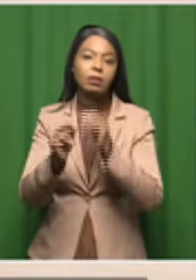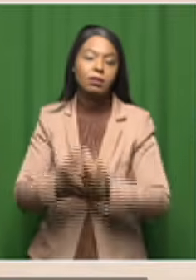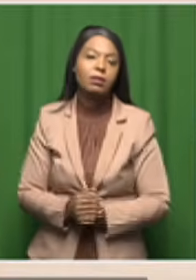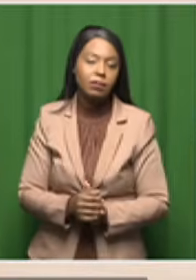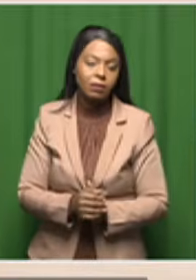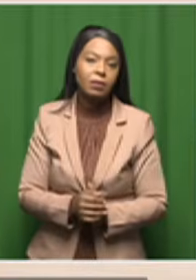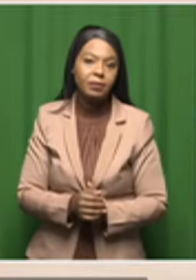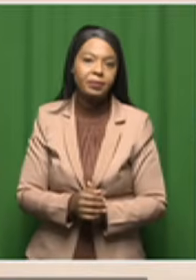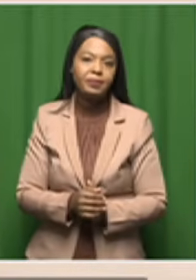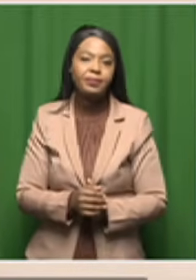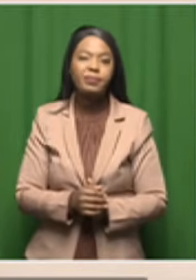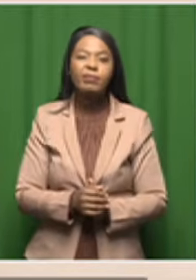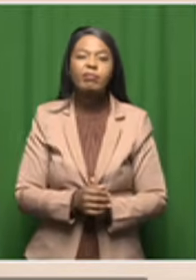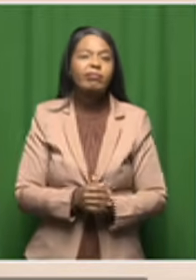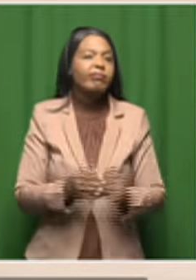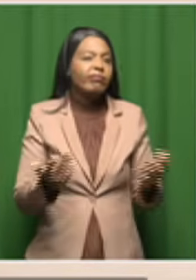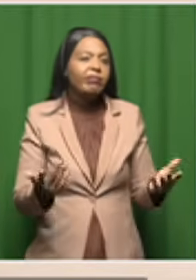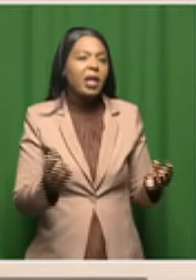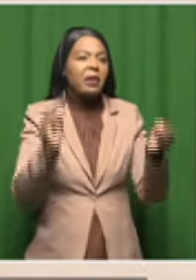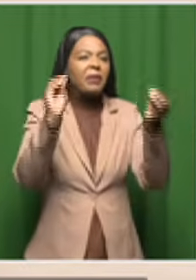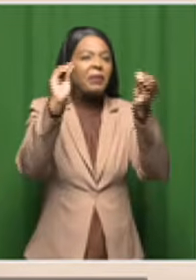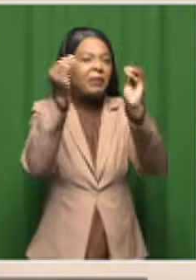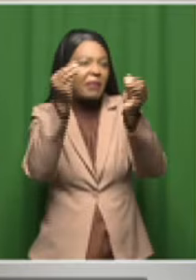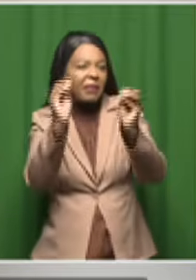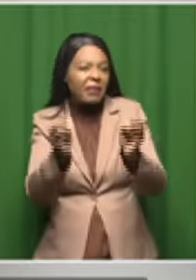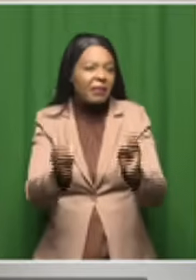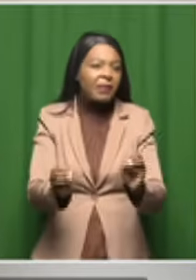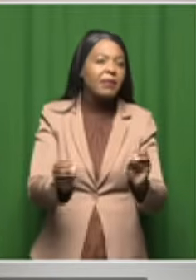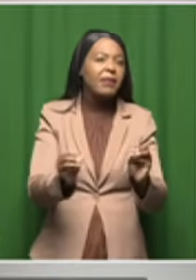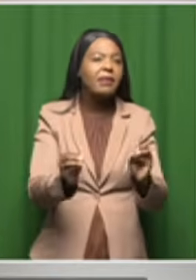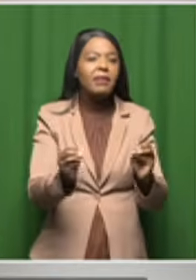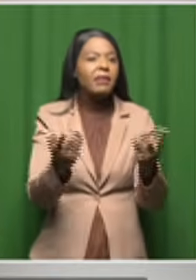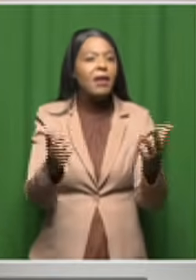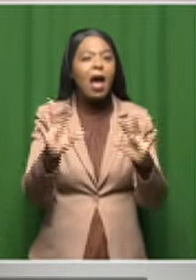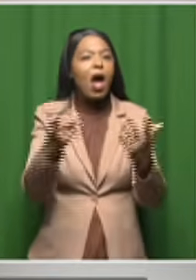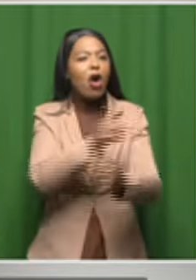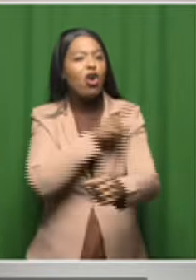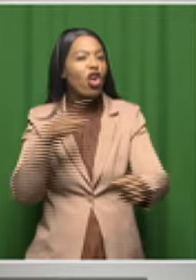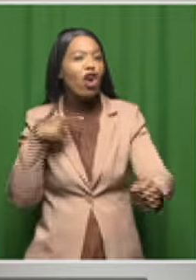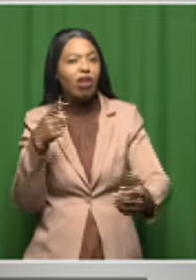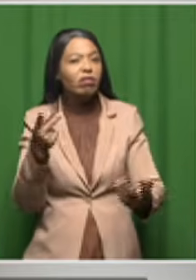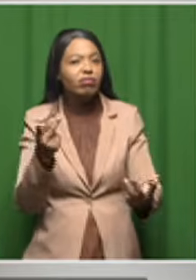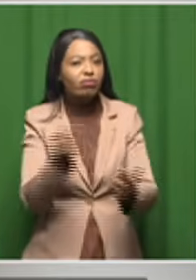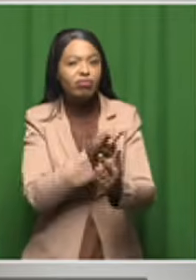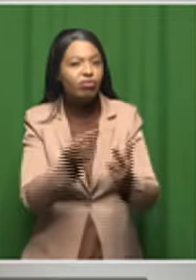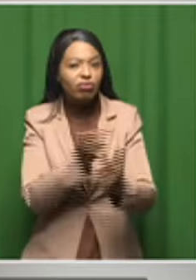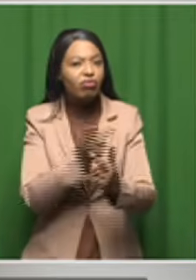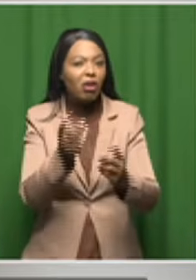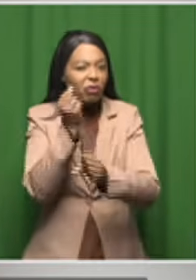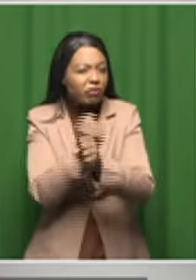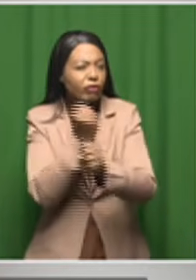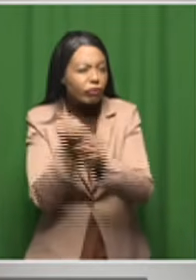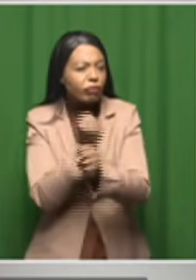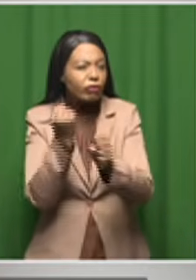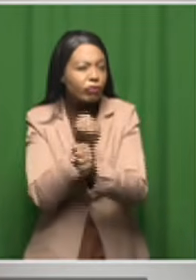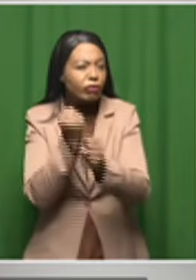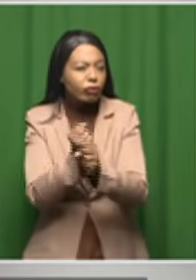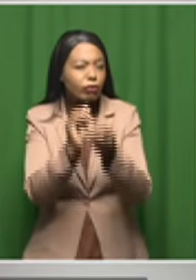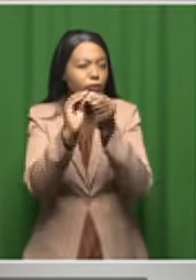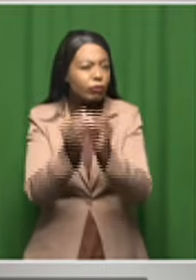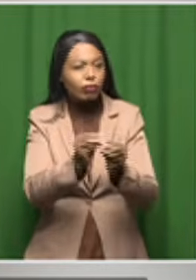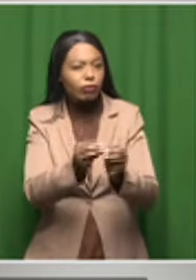Yes, and so how long was that creative process? What would have been the biggest challenges that you would have had to undergo, perhaps in putting all of this